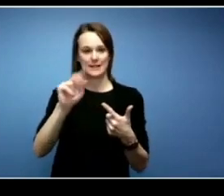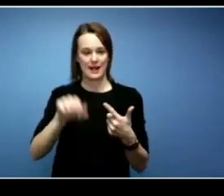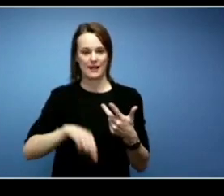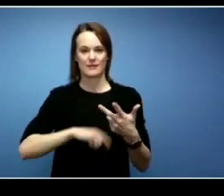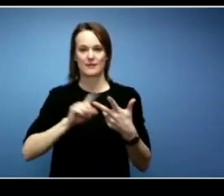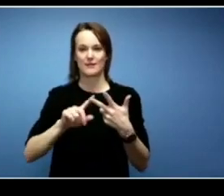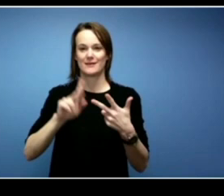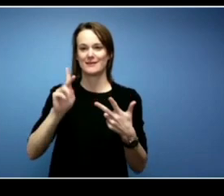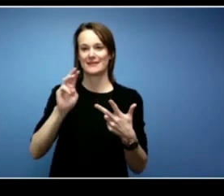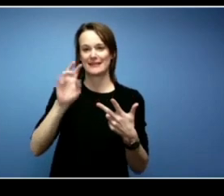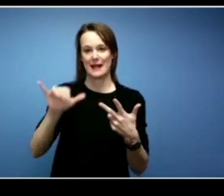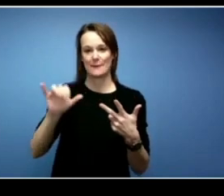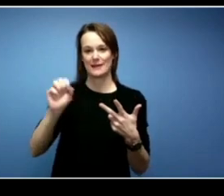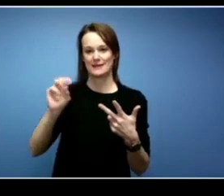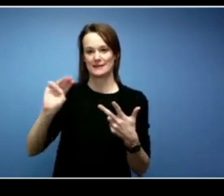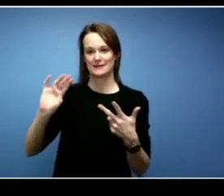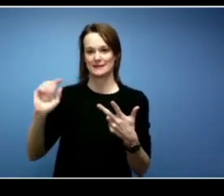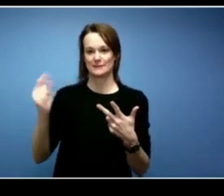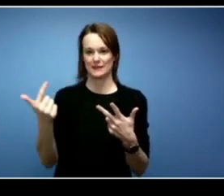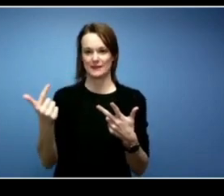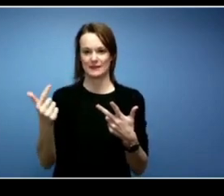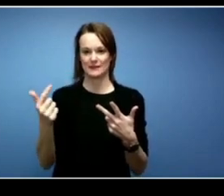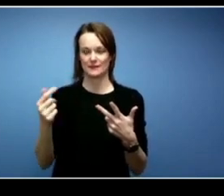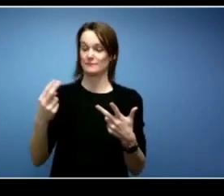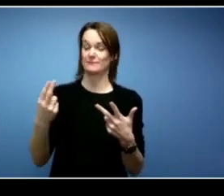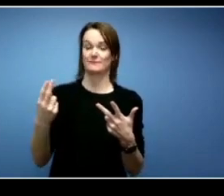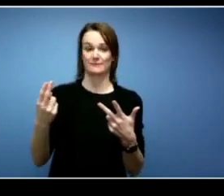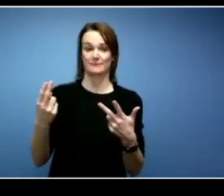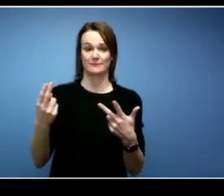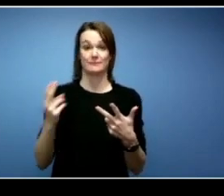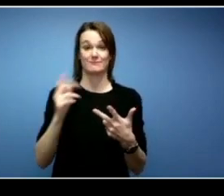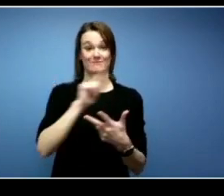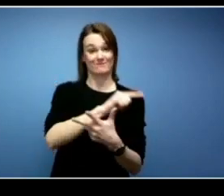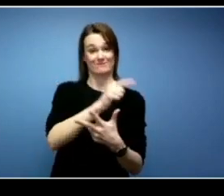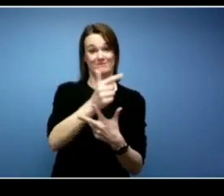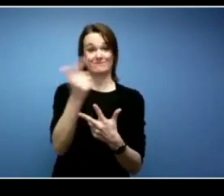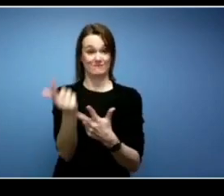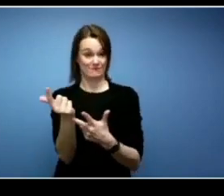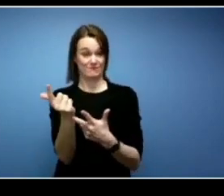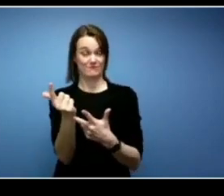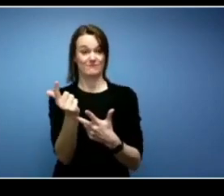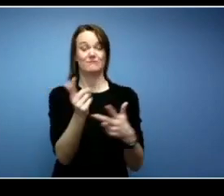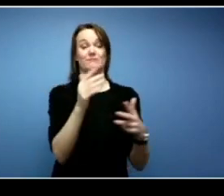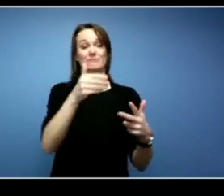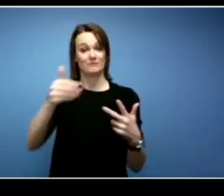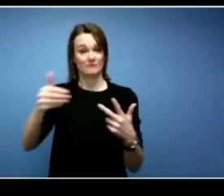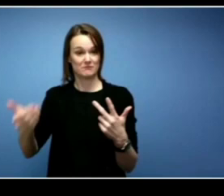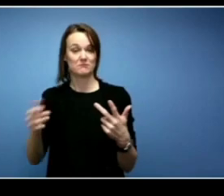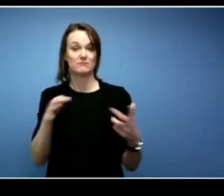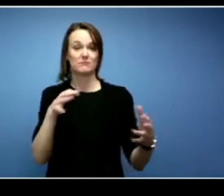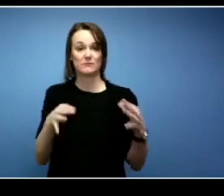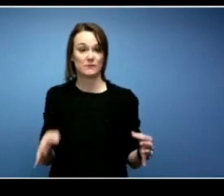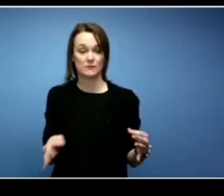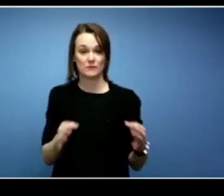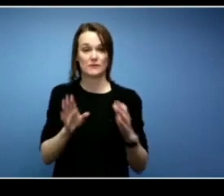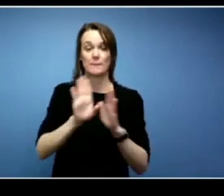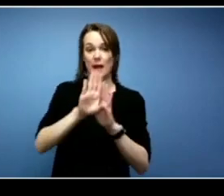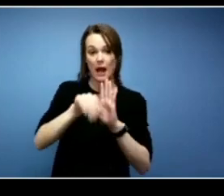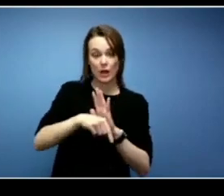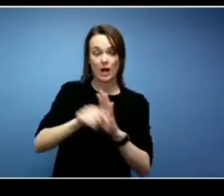Smith. So in order, I'm going to get each panelist to introduce themselves and maybe talk a little bit about their cultural background,